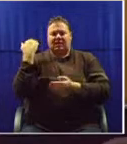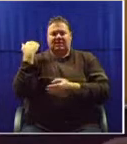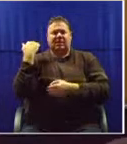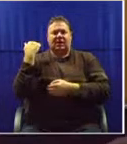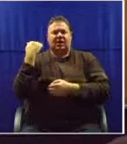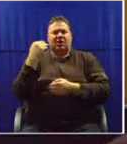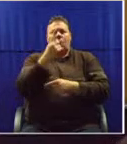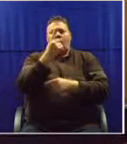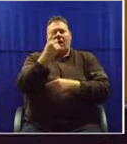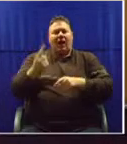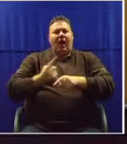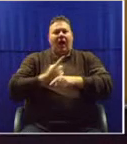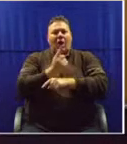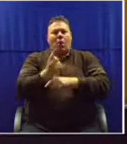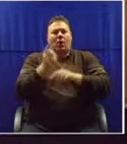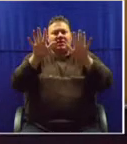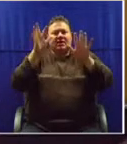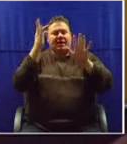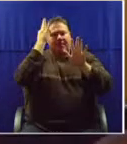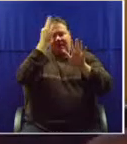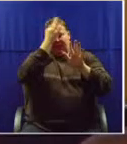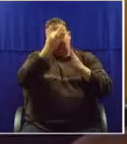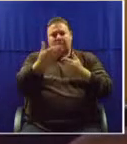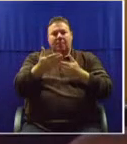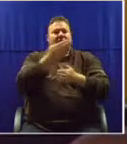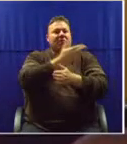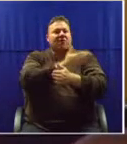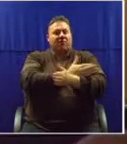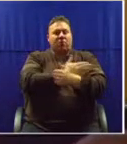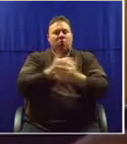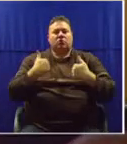10 minutes before we could start with the business of Parliament.